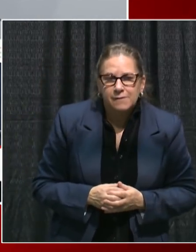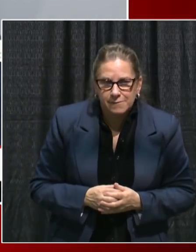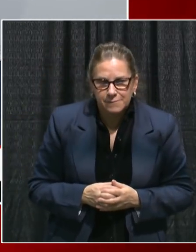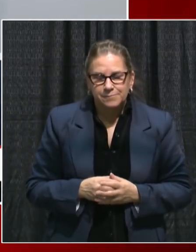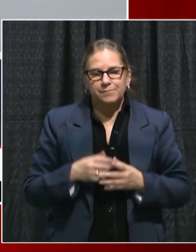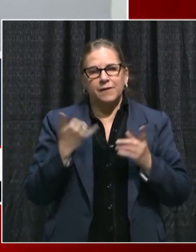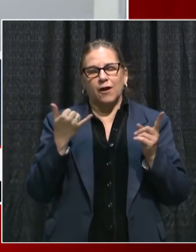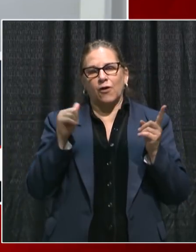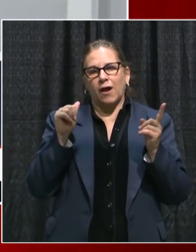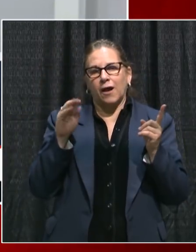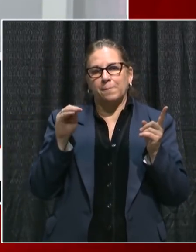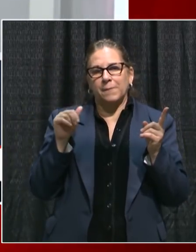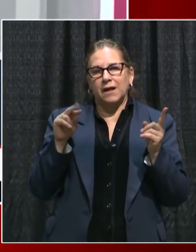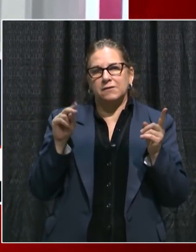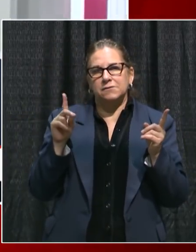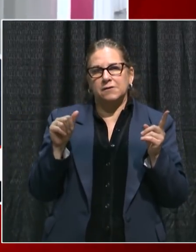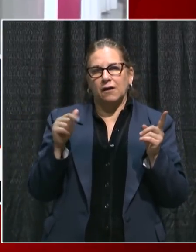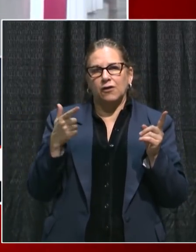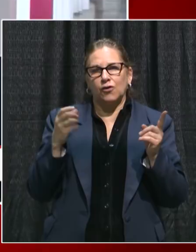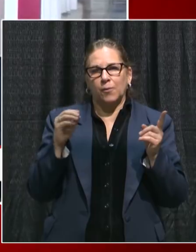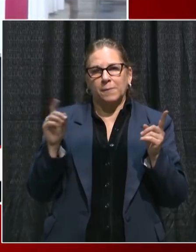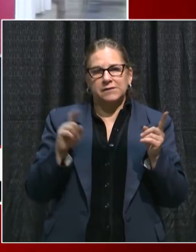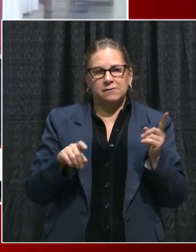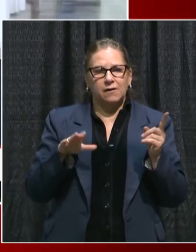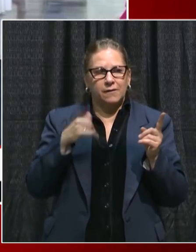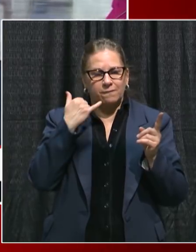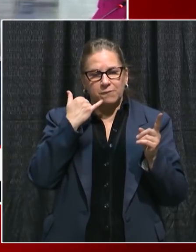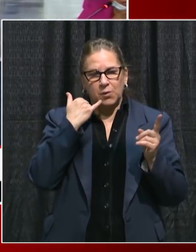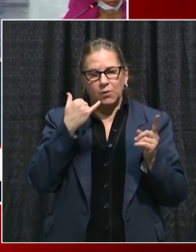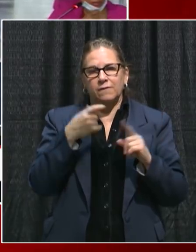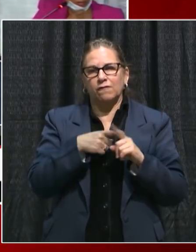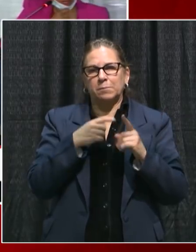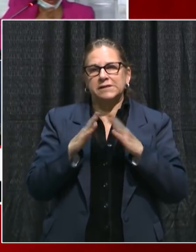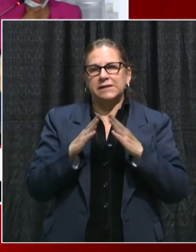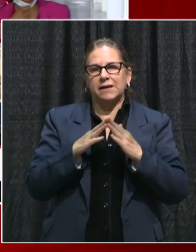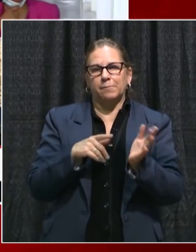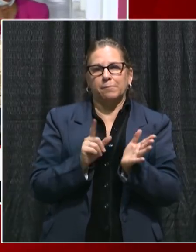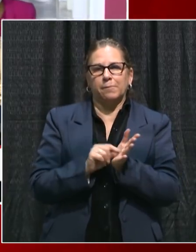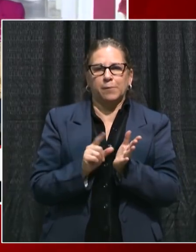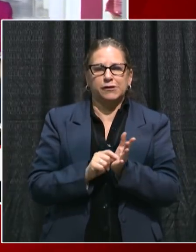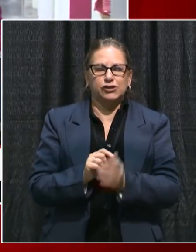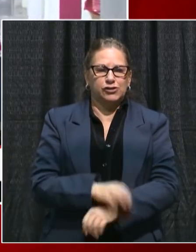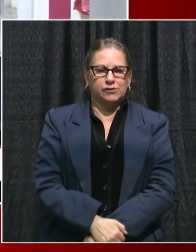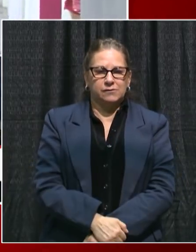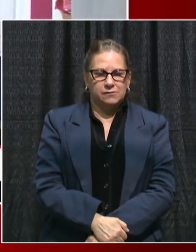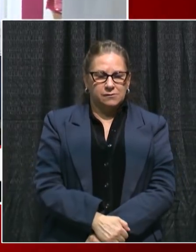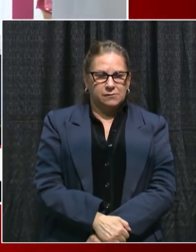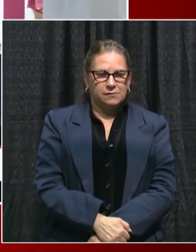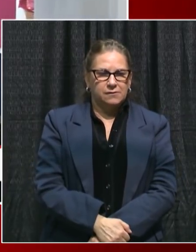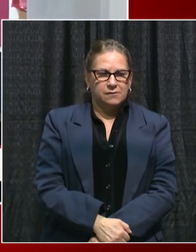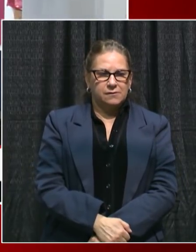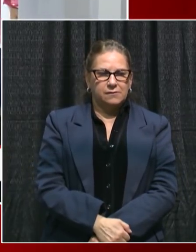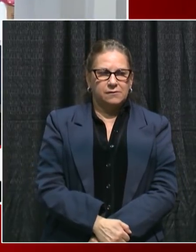Hi, thank you so much. Can you hear me? Yes. Okay. I have 3